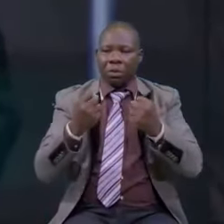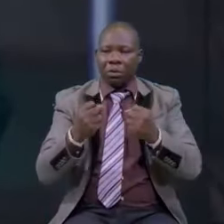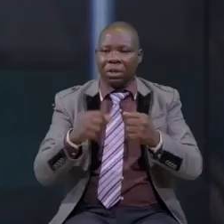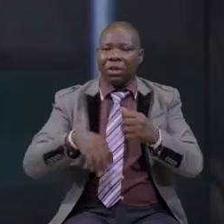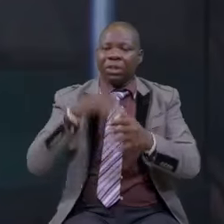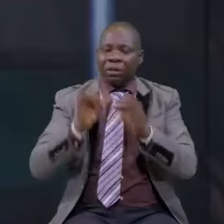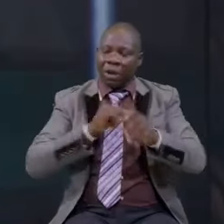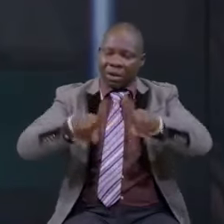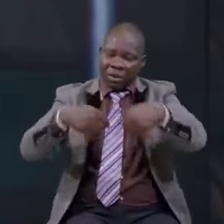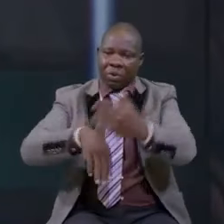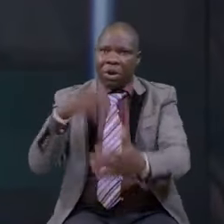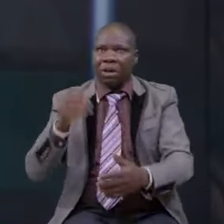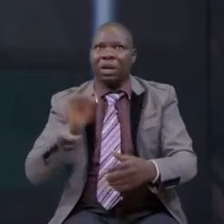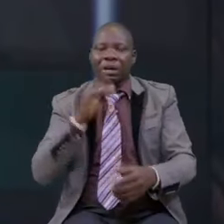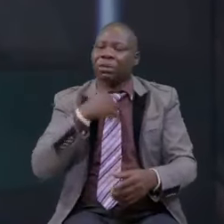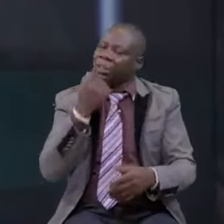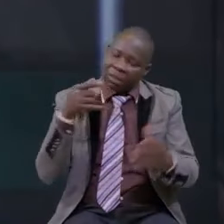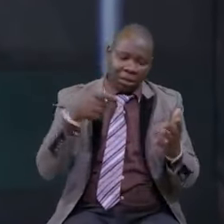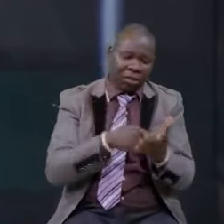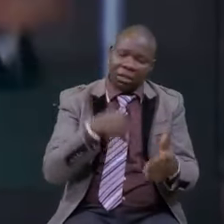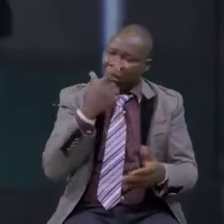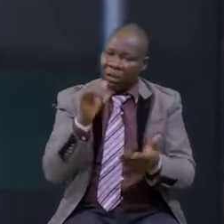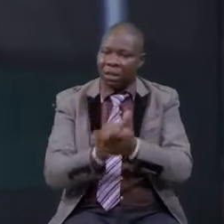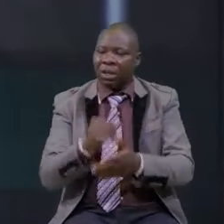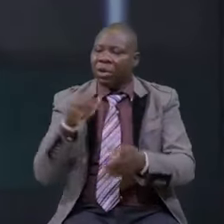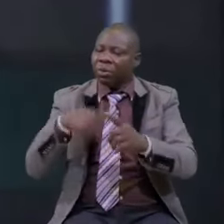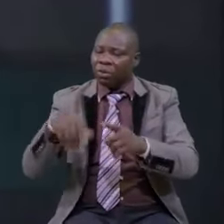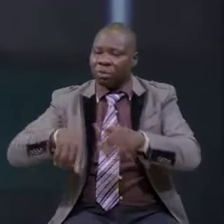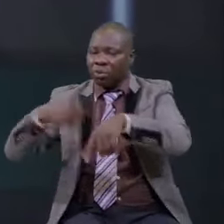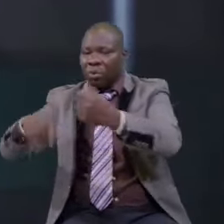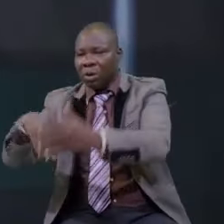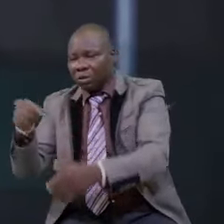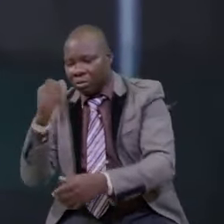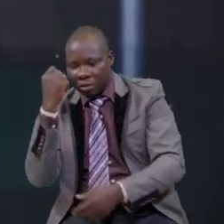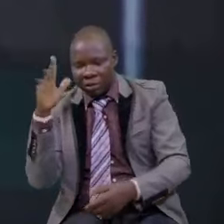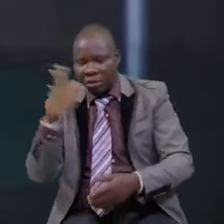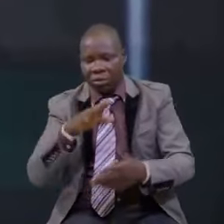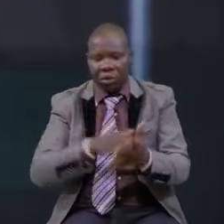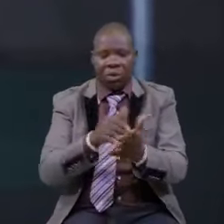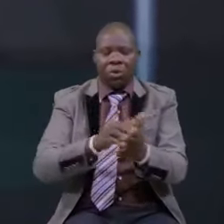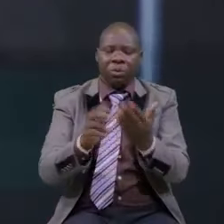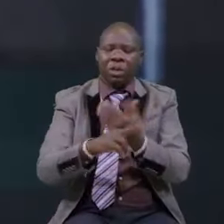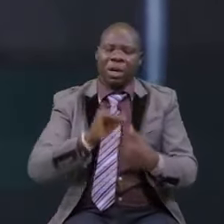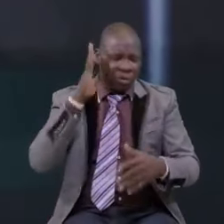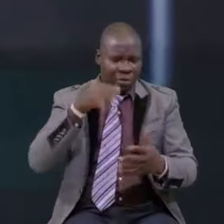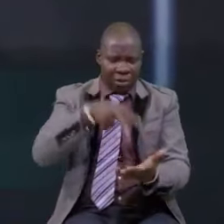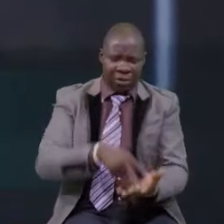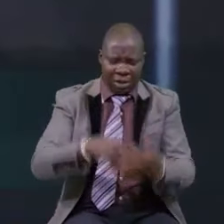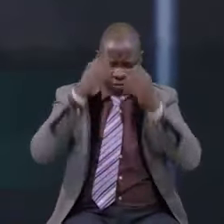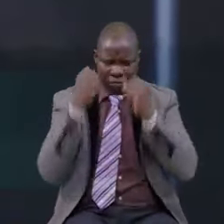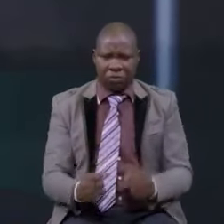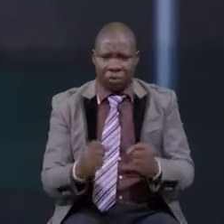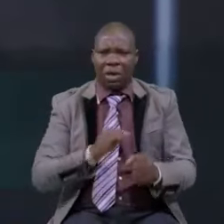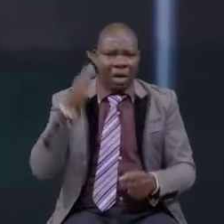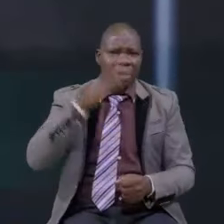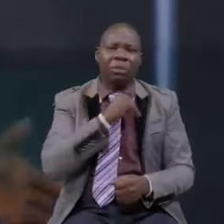there, you understand your weakness. I will stand. I'll stand firm. I'll not have a